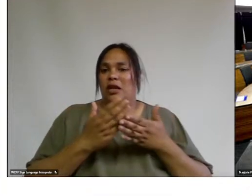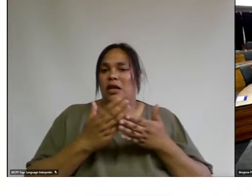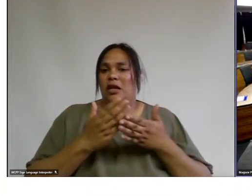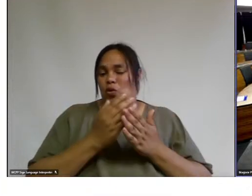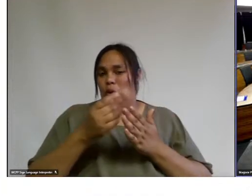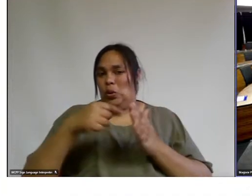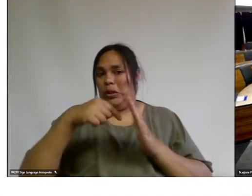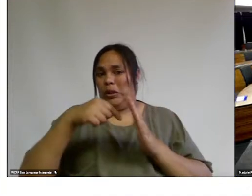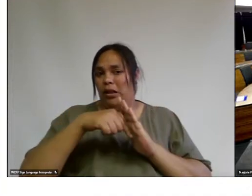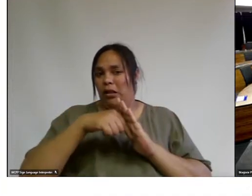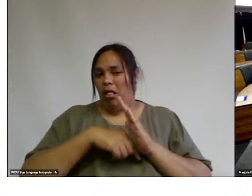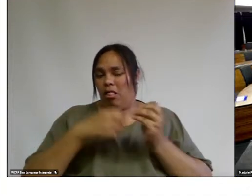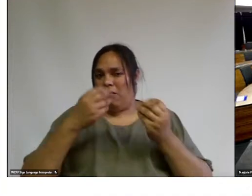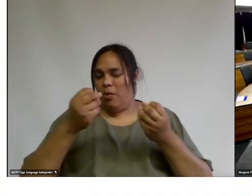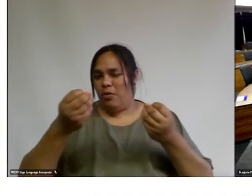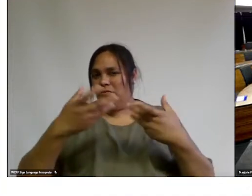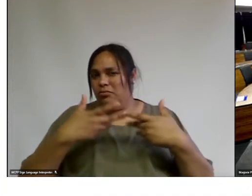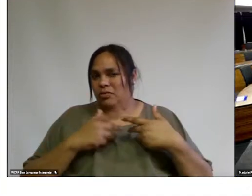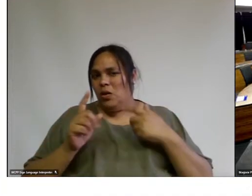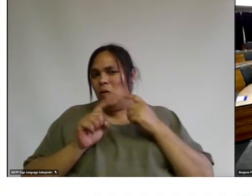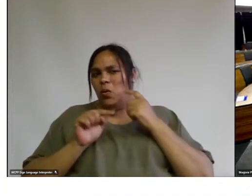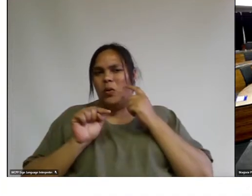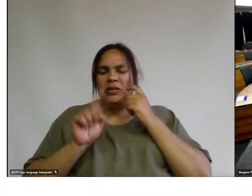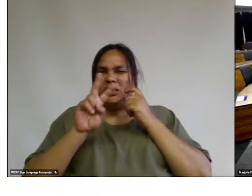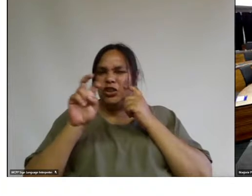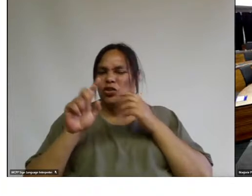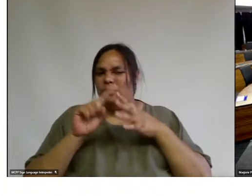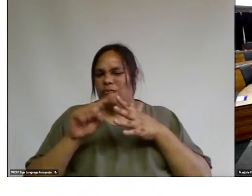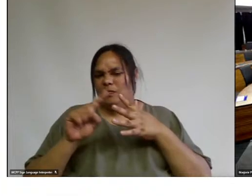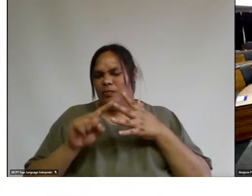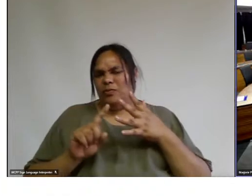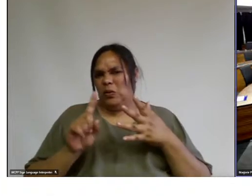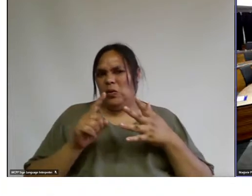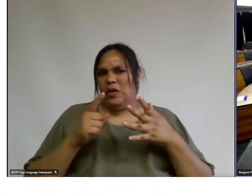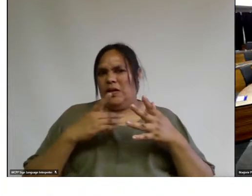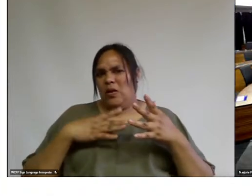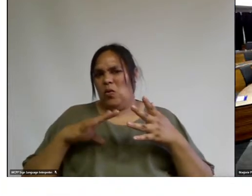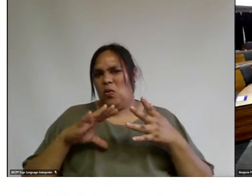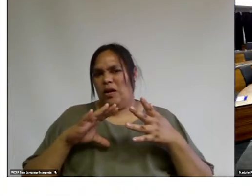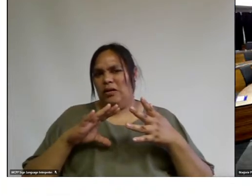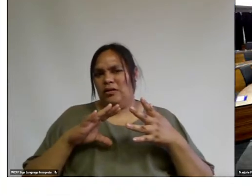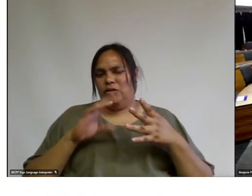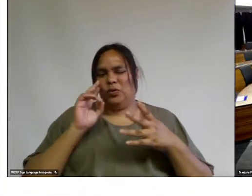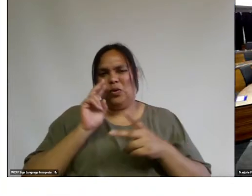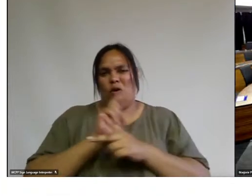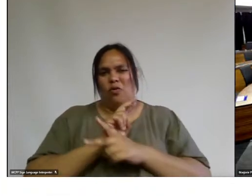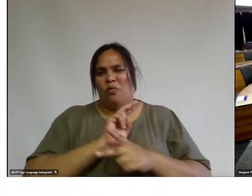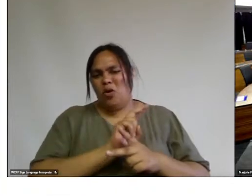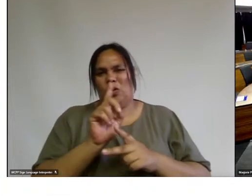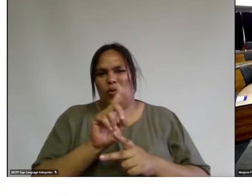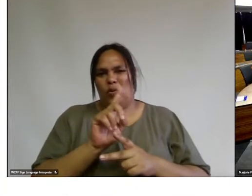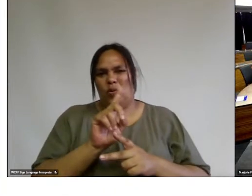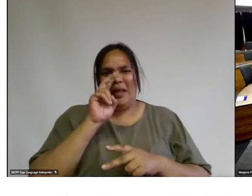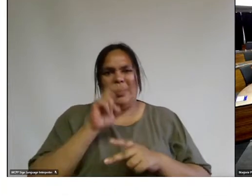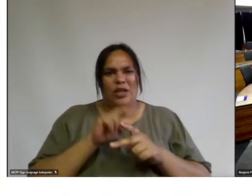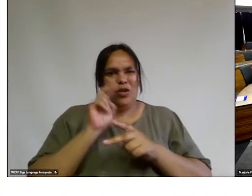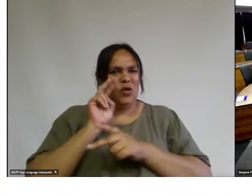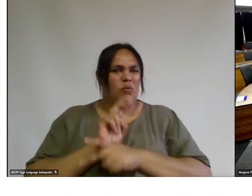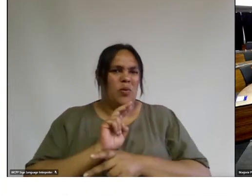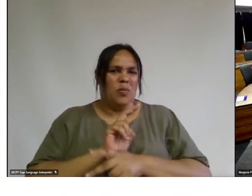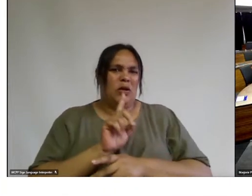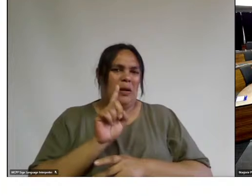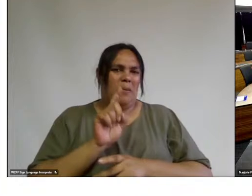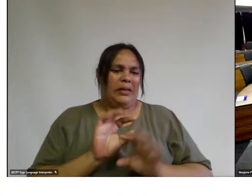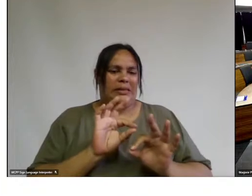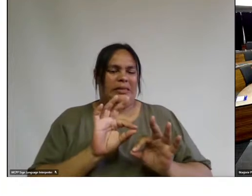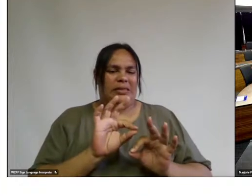detail of what exactly are these issues that are said to be monitored, that needs to be monitored in